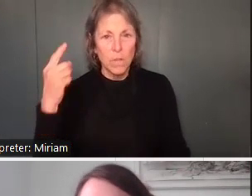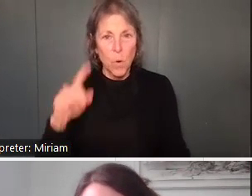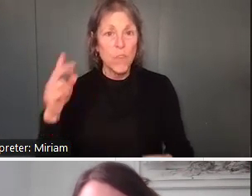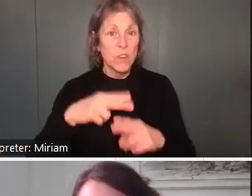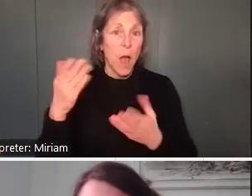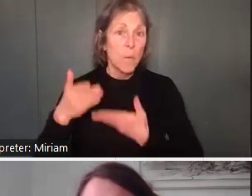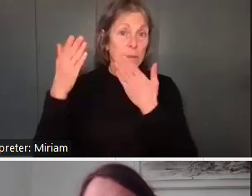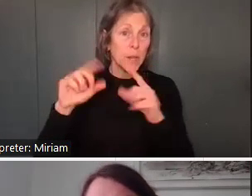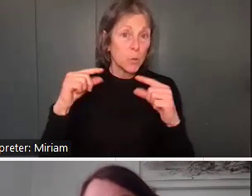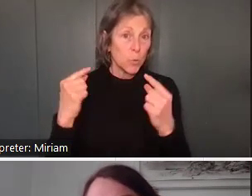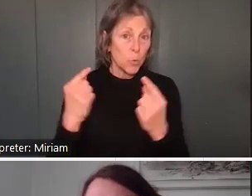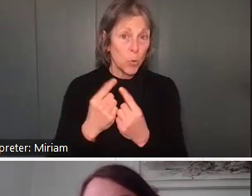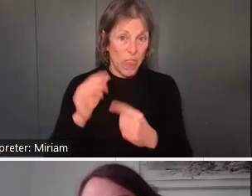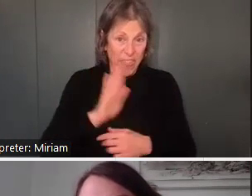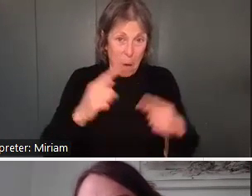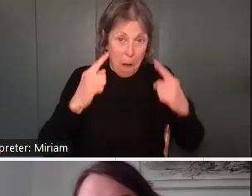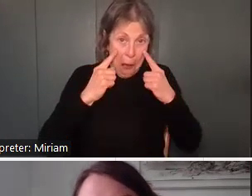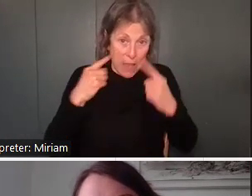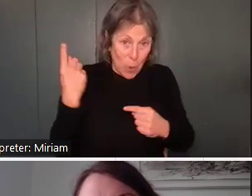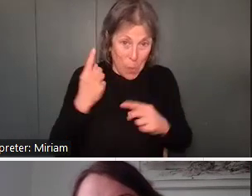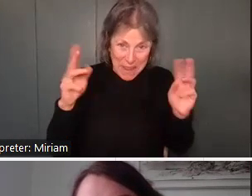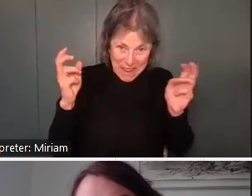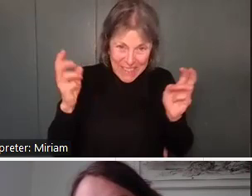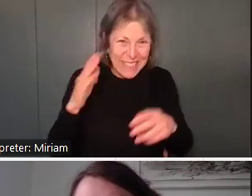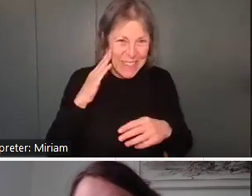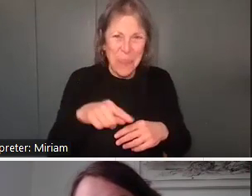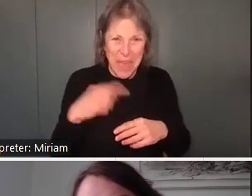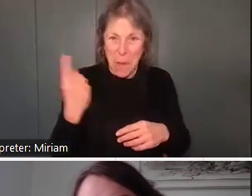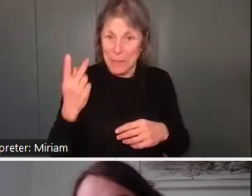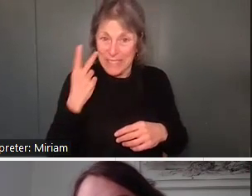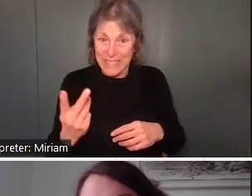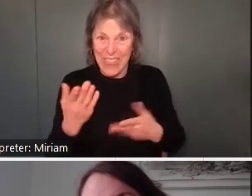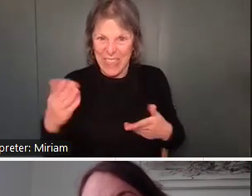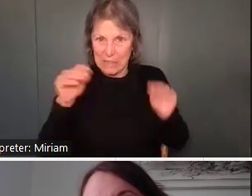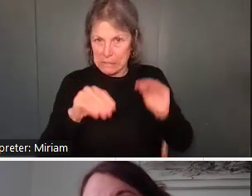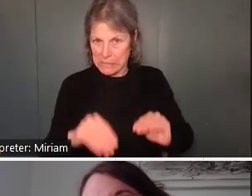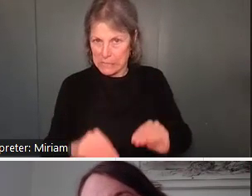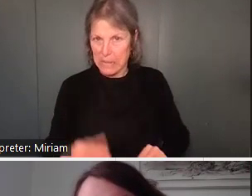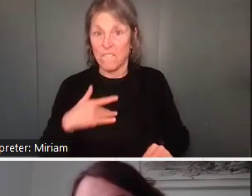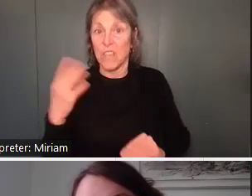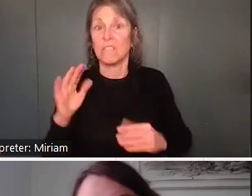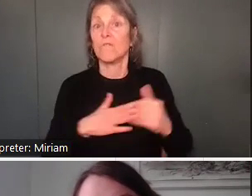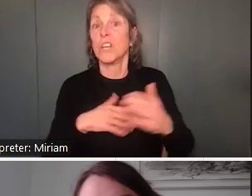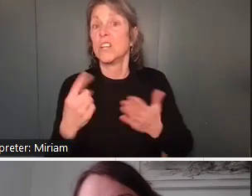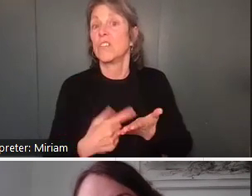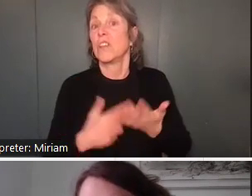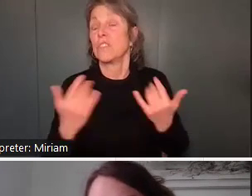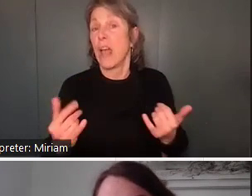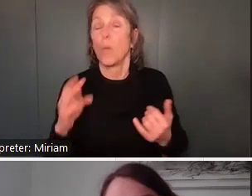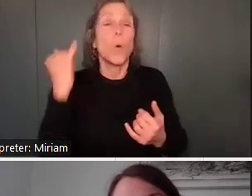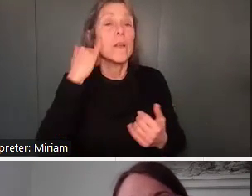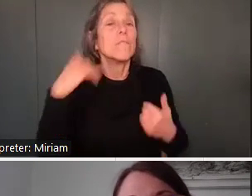group's eyes only, if we have factors that we want to put in there, please feel free to discuss now, or if there's an additional